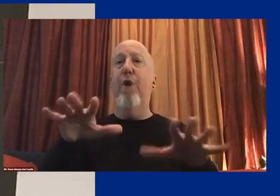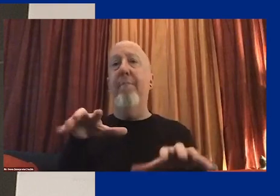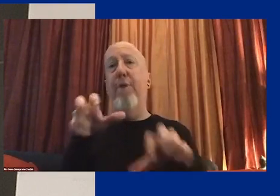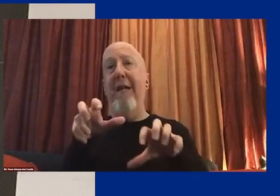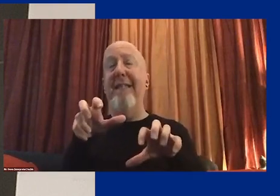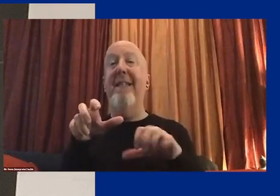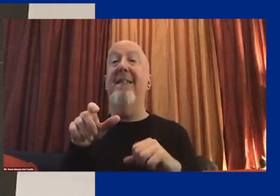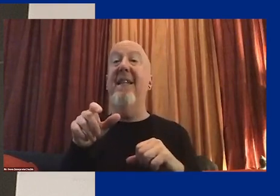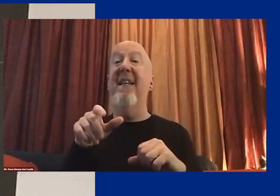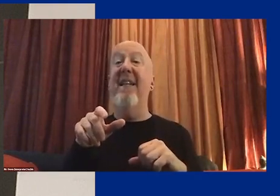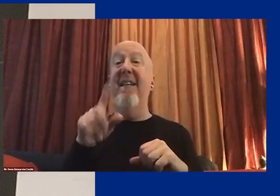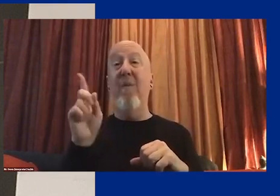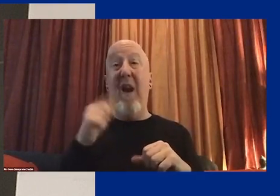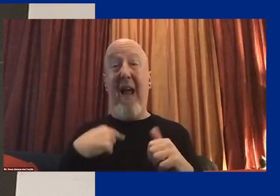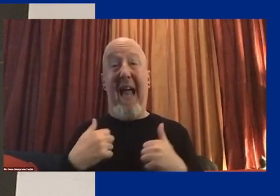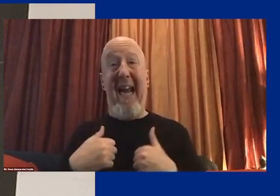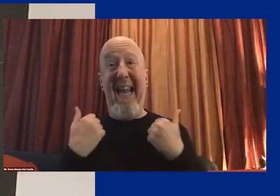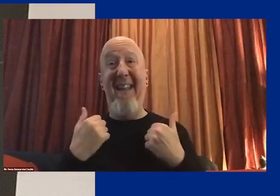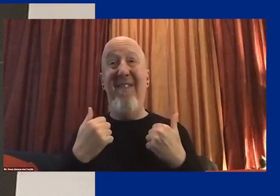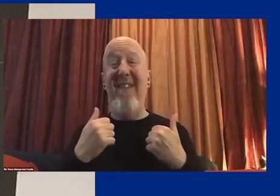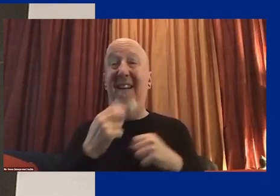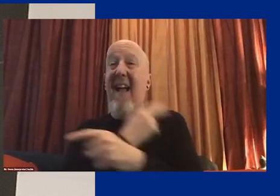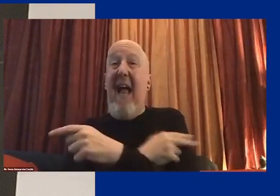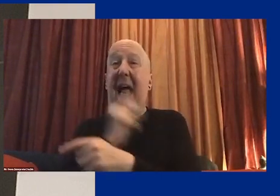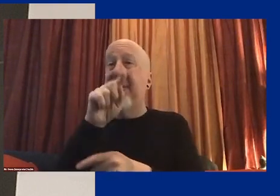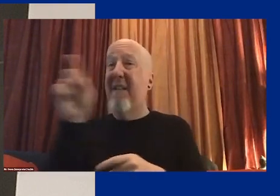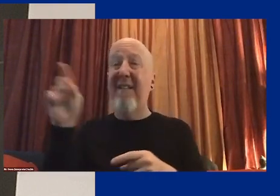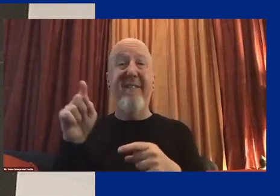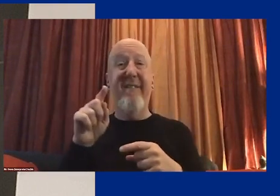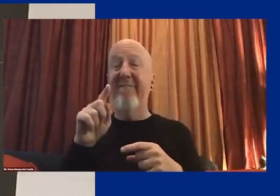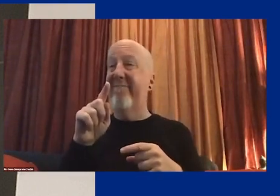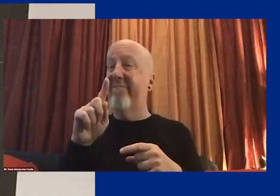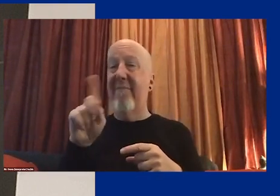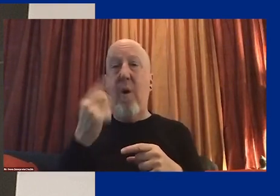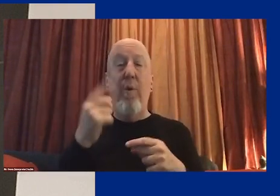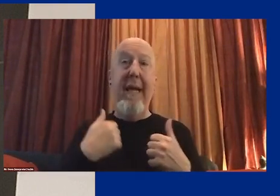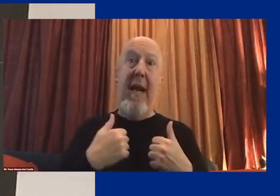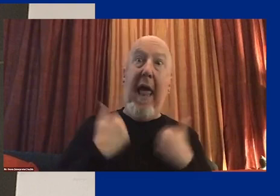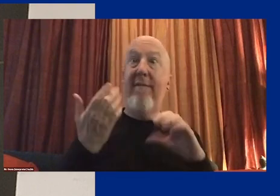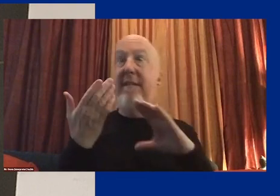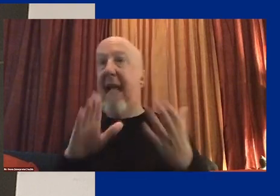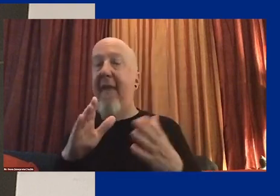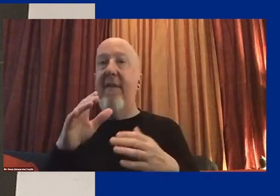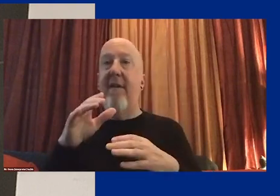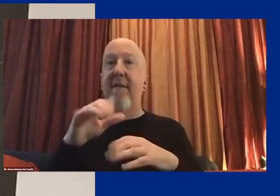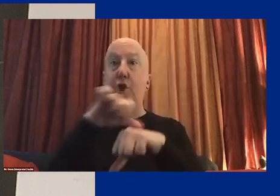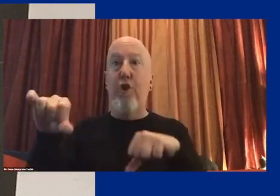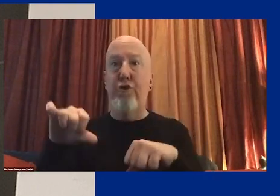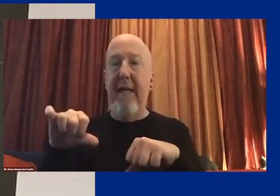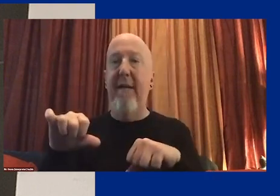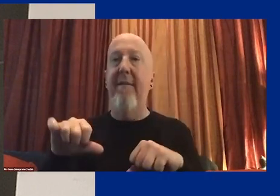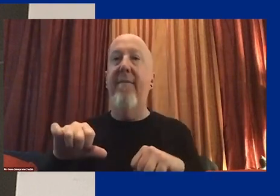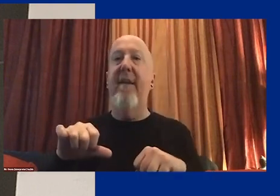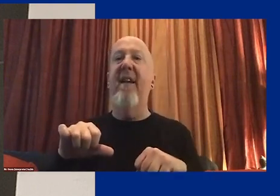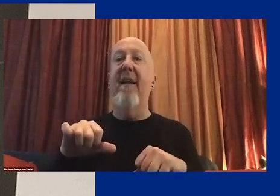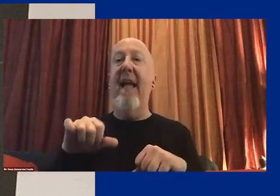only allowing critical life or death in the moment surgery. As time passes, the condition progresses.